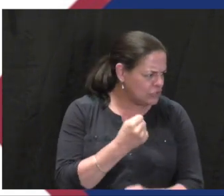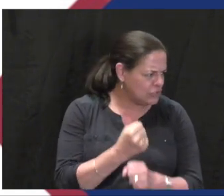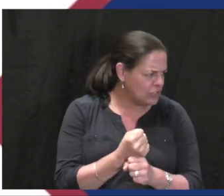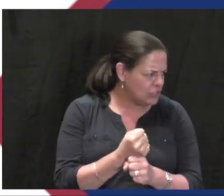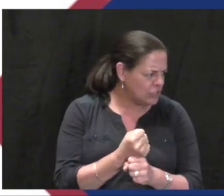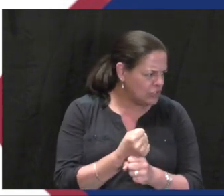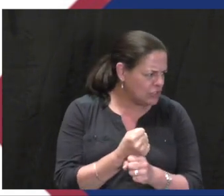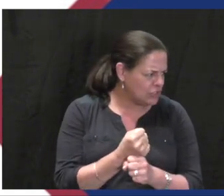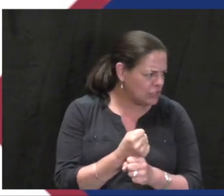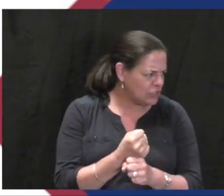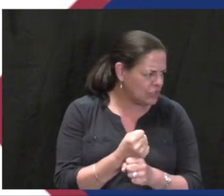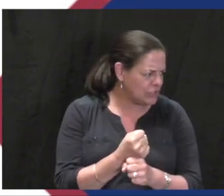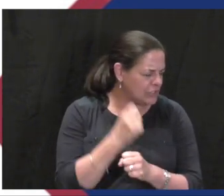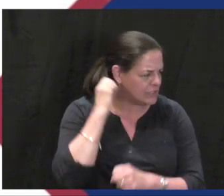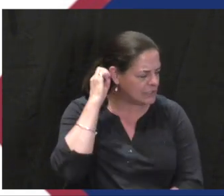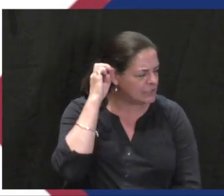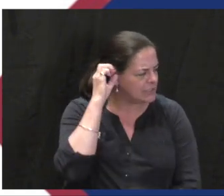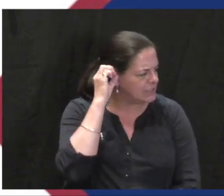Yes, hold on just a second. I'll go to that.